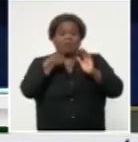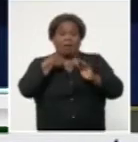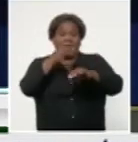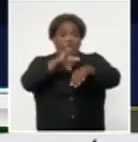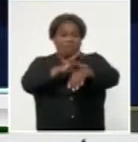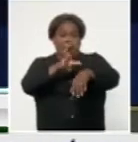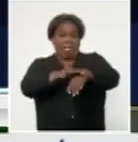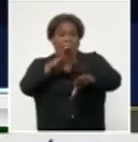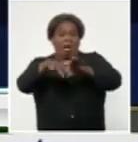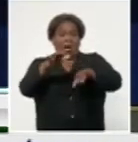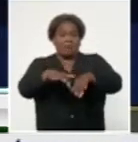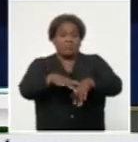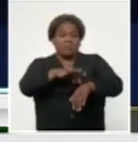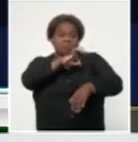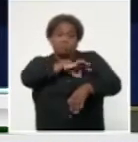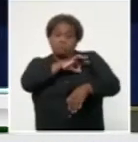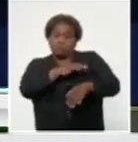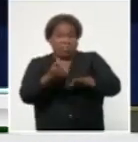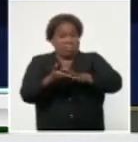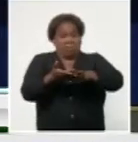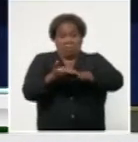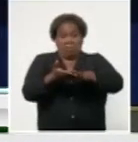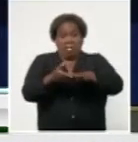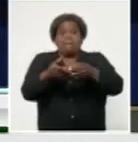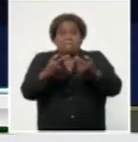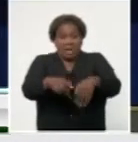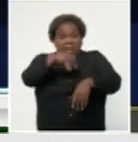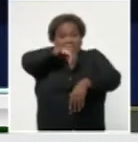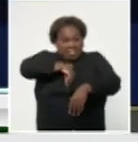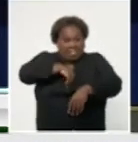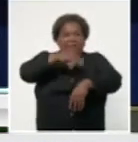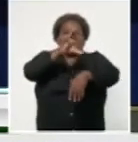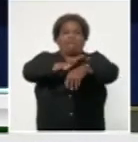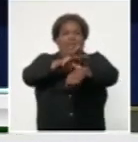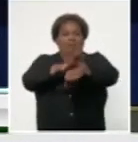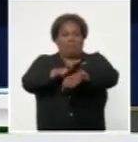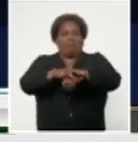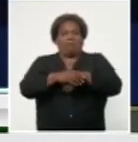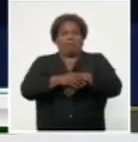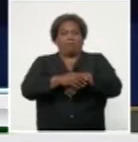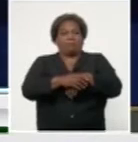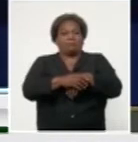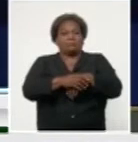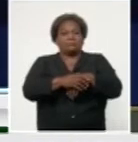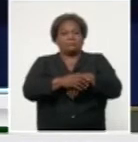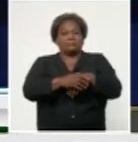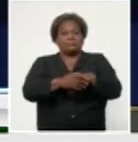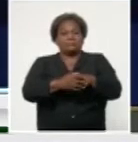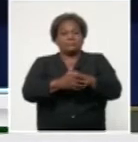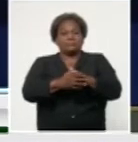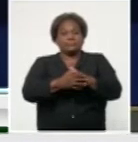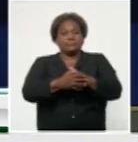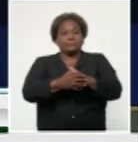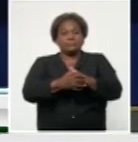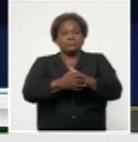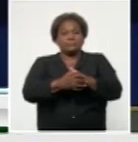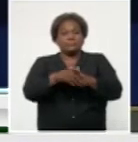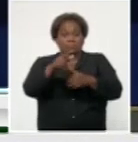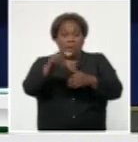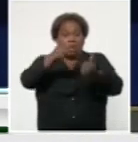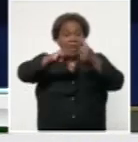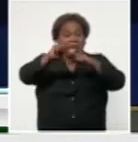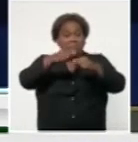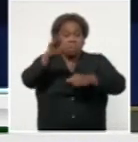might be positive and with the characteristics of this disease may be asymptomatic while spreading